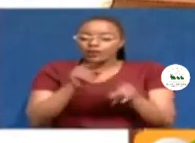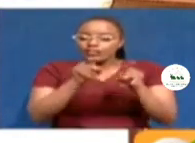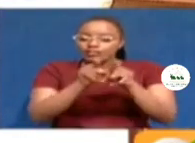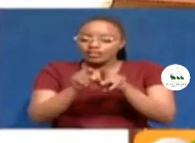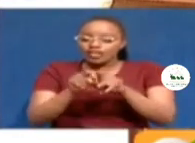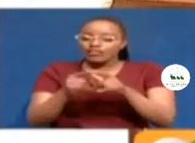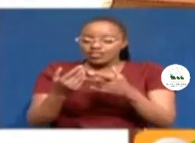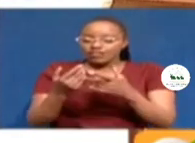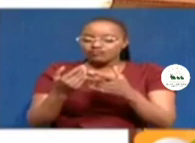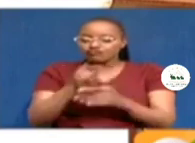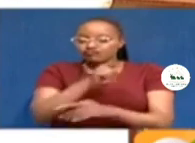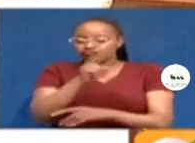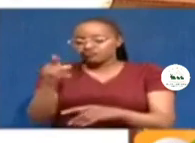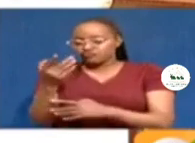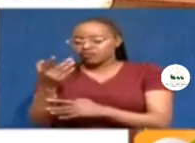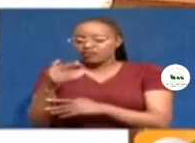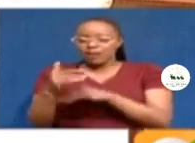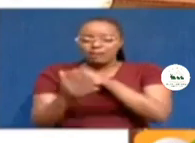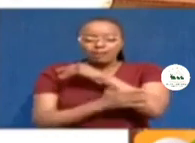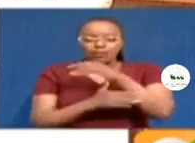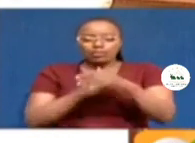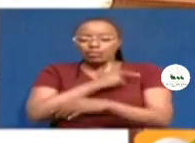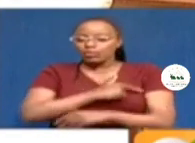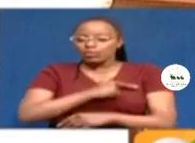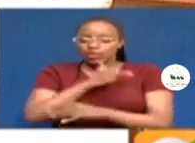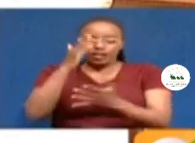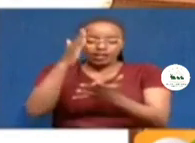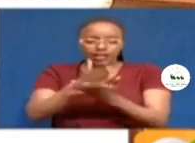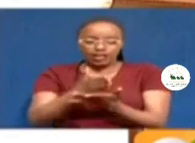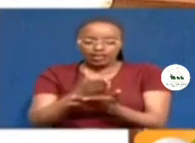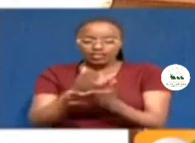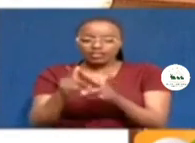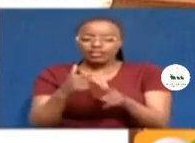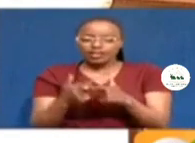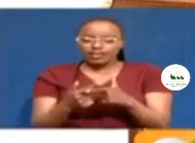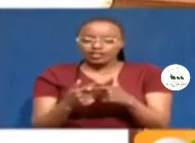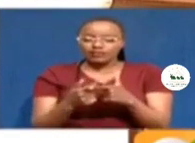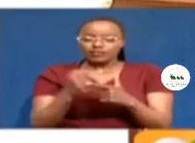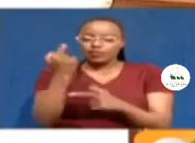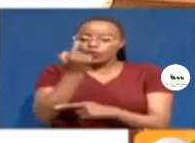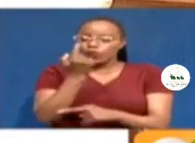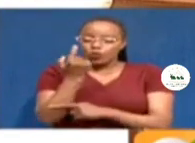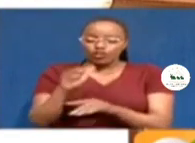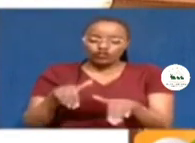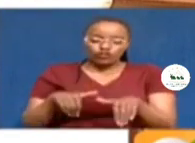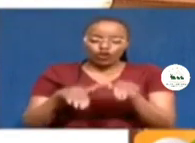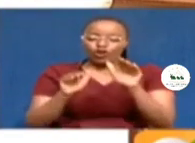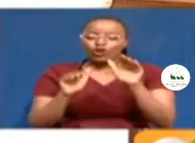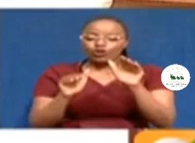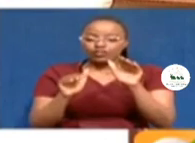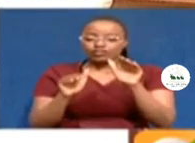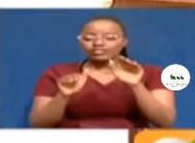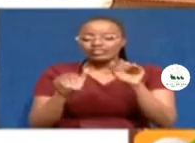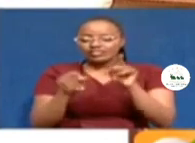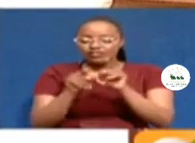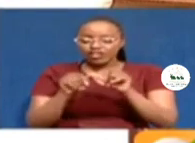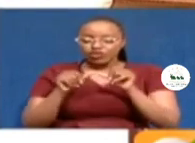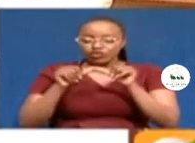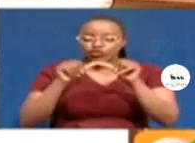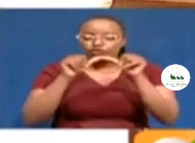in the face of this unfortunate reality, is to keep up our